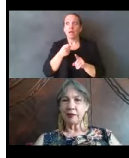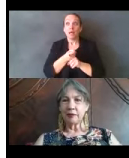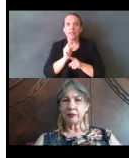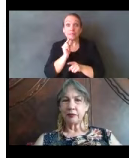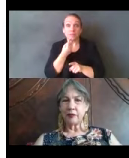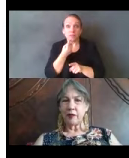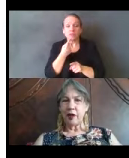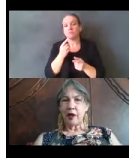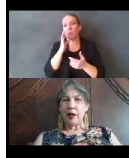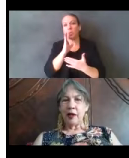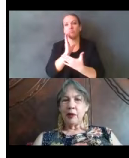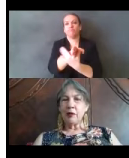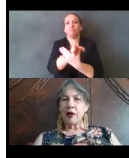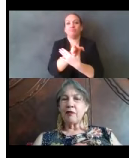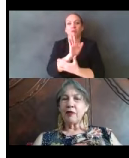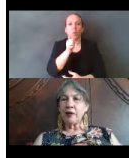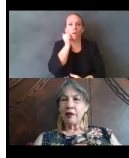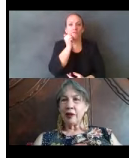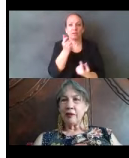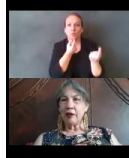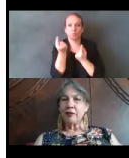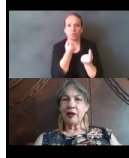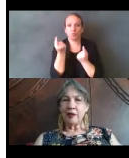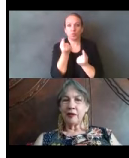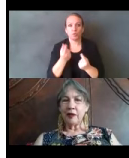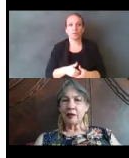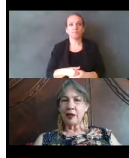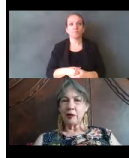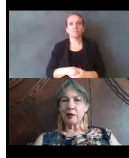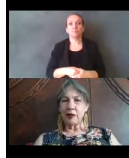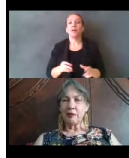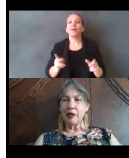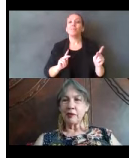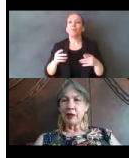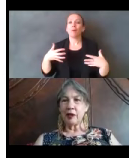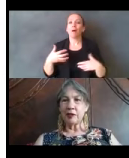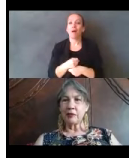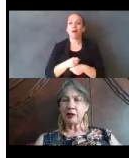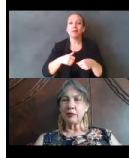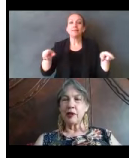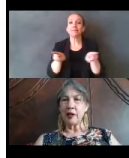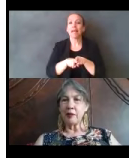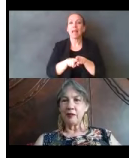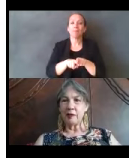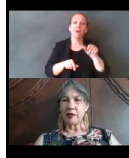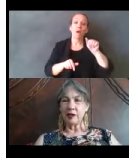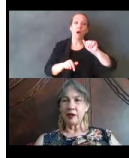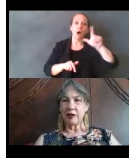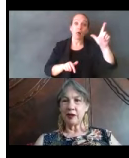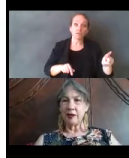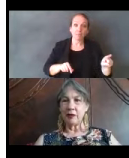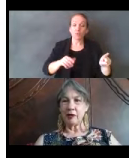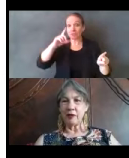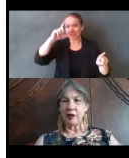functioning. People often conflate Alzheimer's with dementia, but Alzheimer's is one type of dementia. There